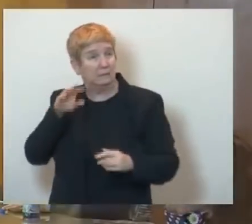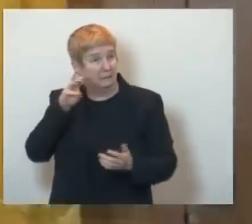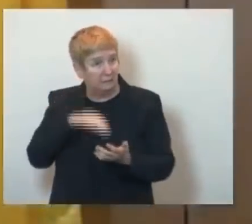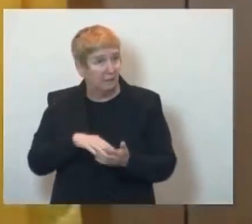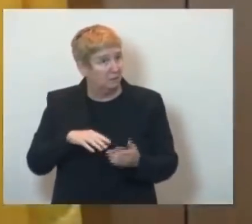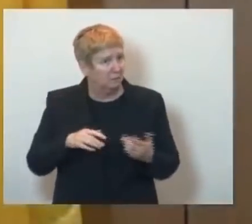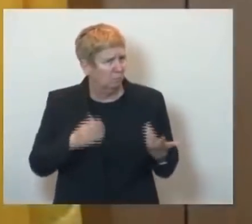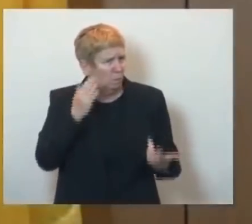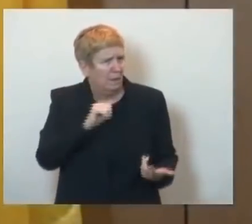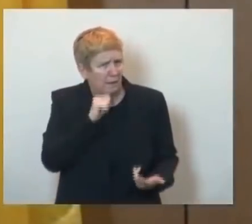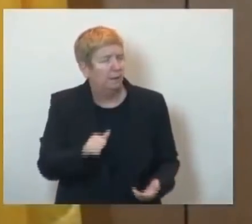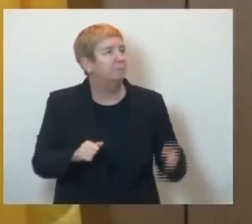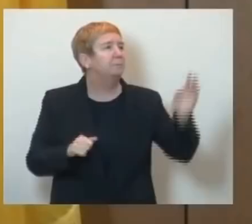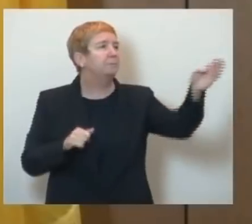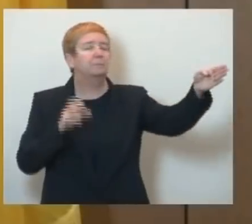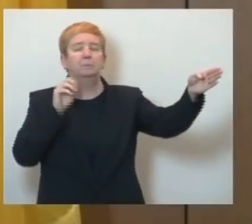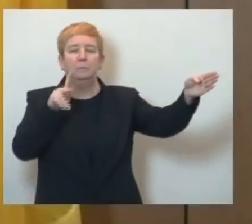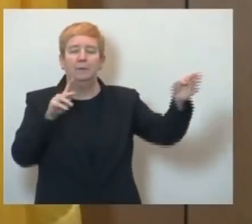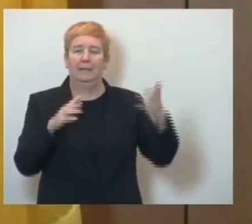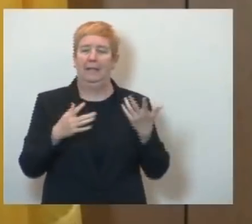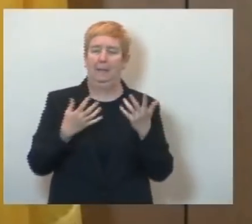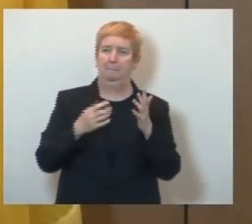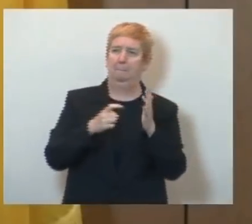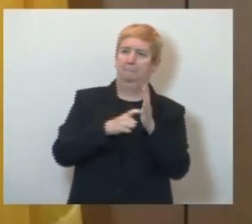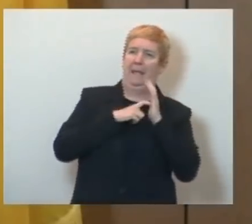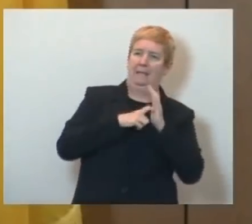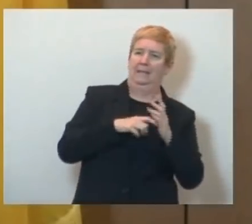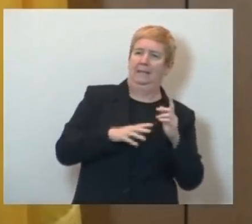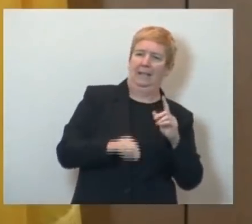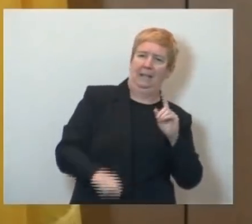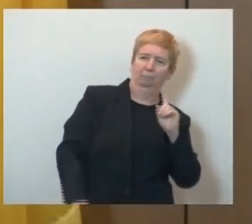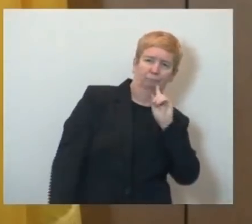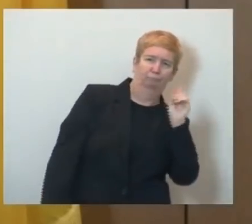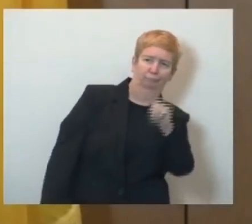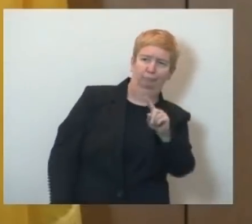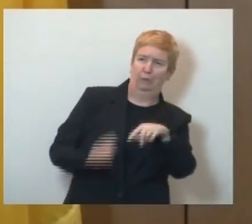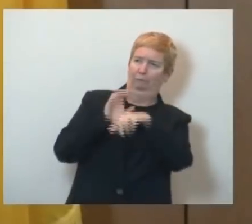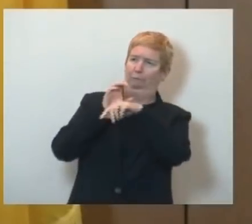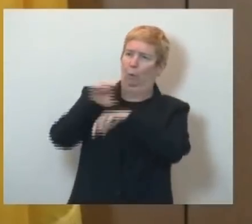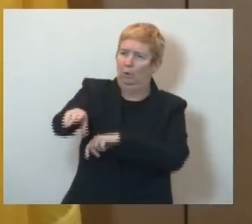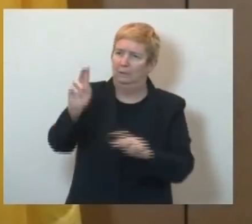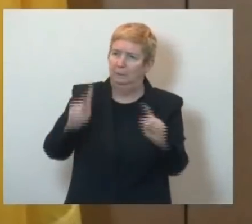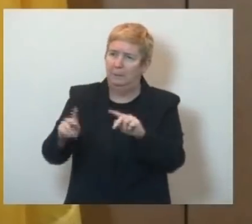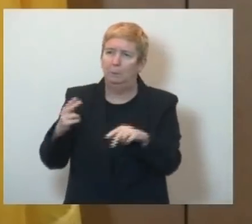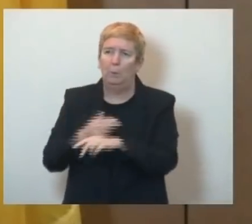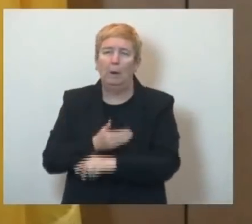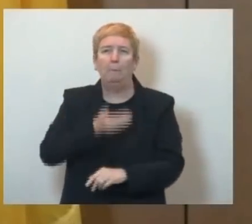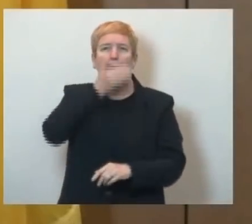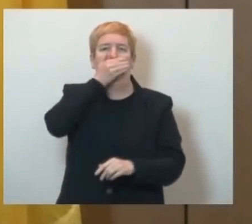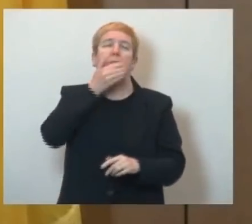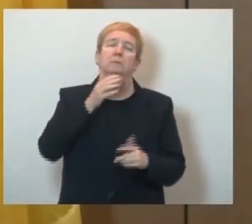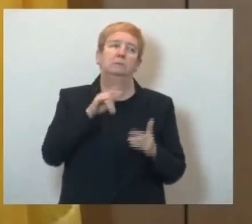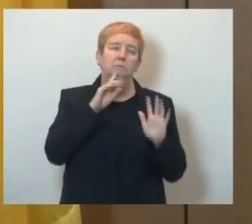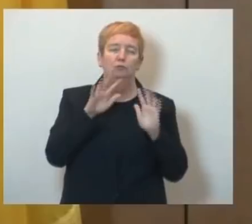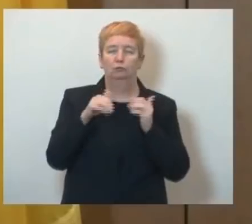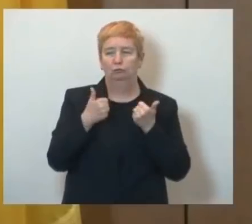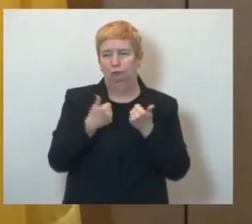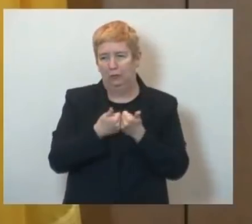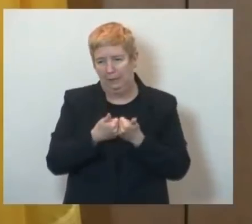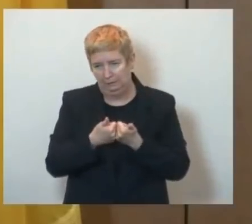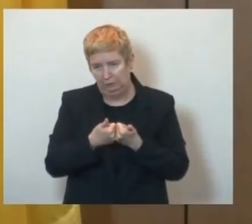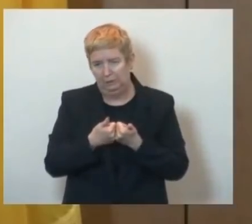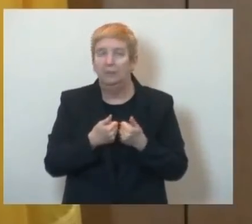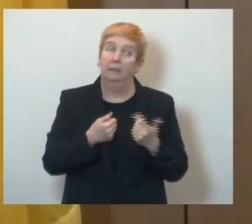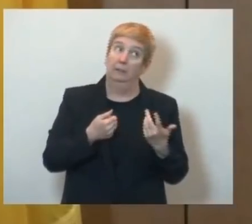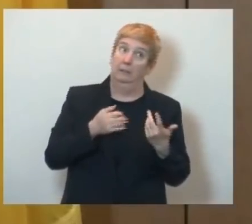so mandating and enforcing everyone to wear masks is incredibly challenging, and we take seriously